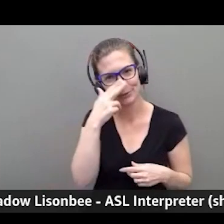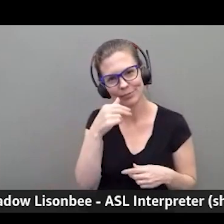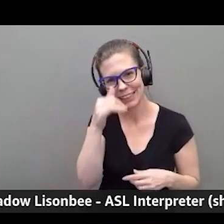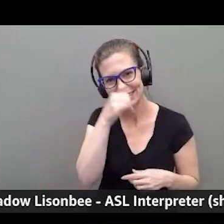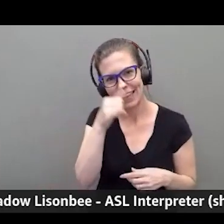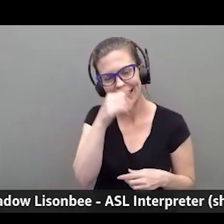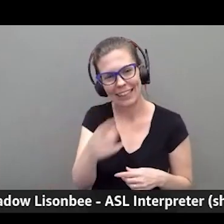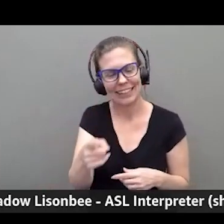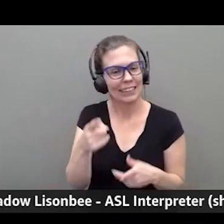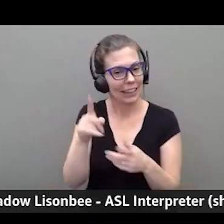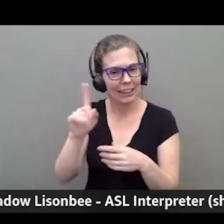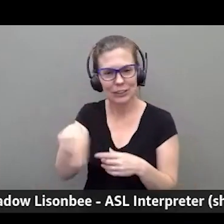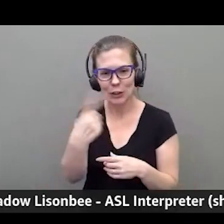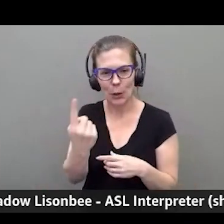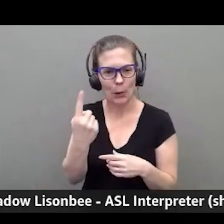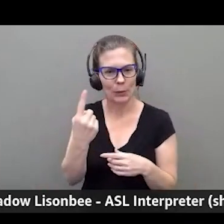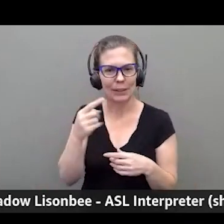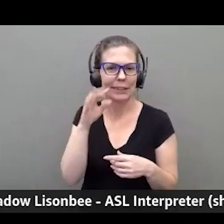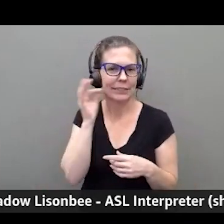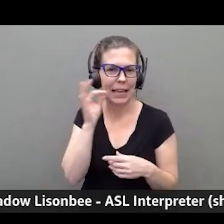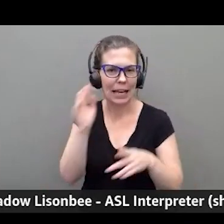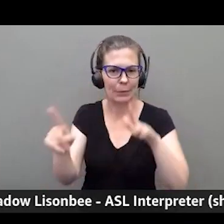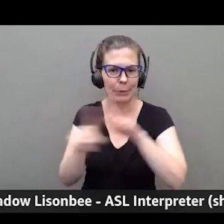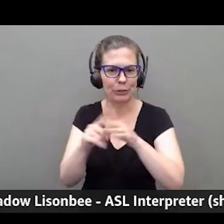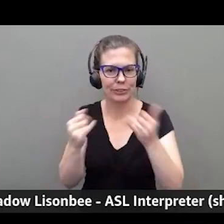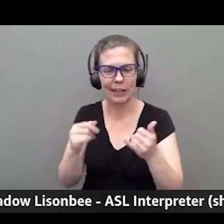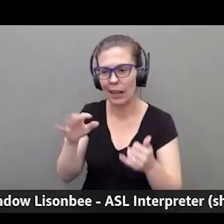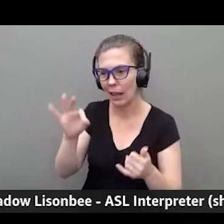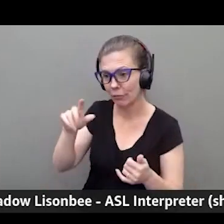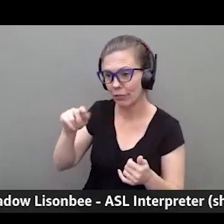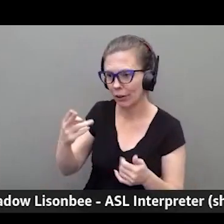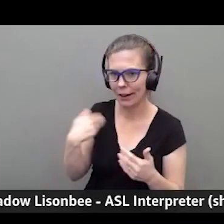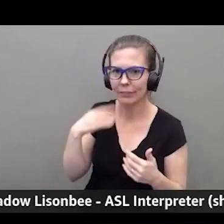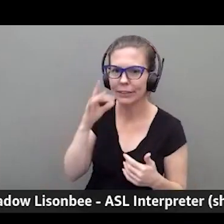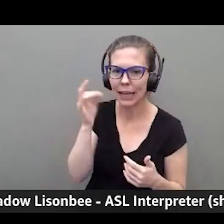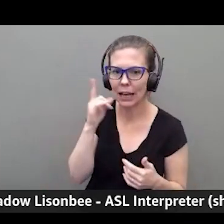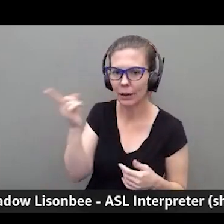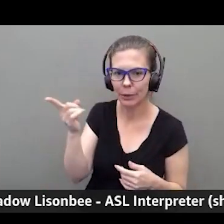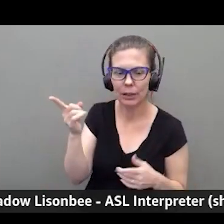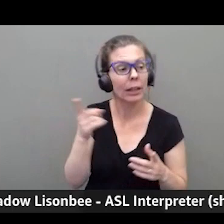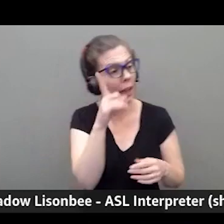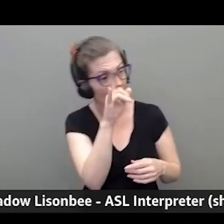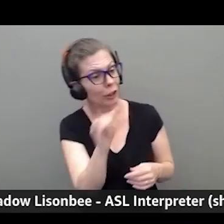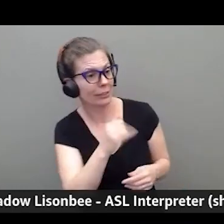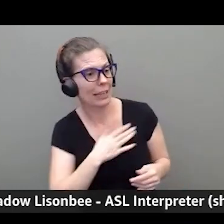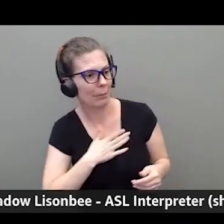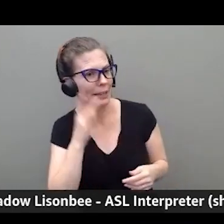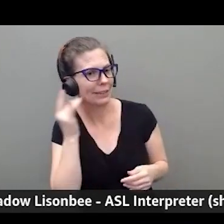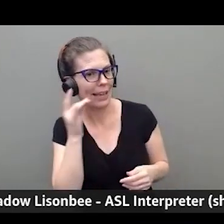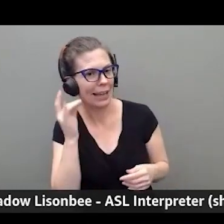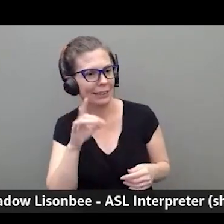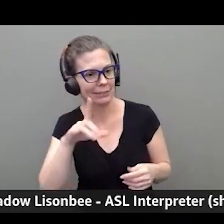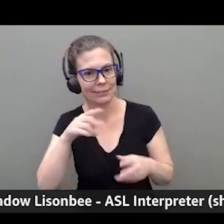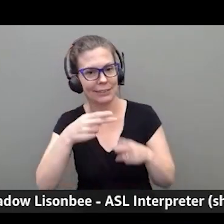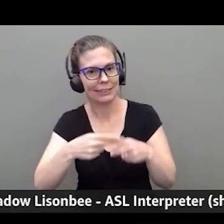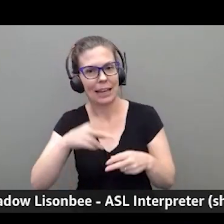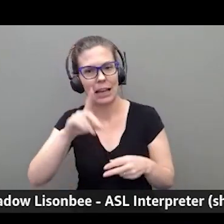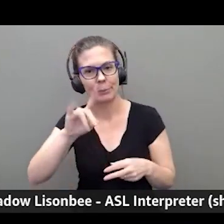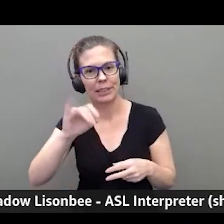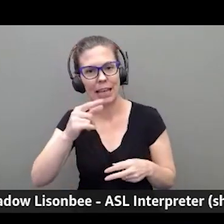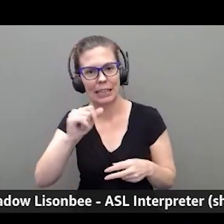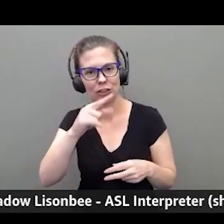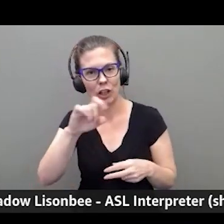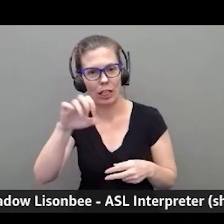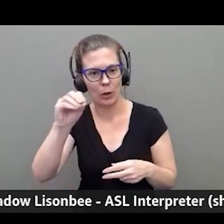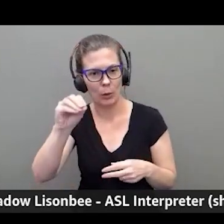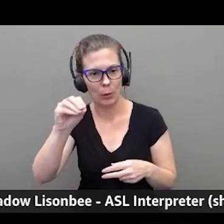And this was our only like cat appearance. Farah has a cat, but that looks like my cat. That looks like D'Angelo. It does look like all right. D'Angelo.